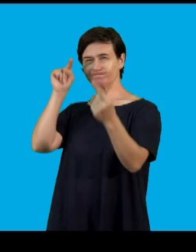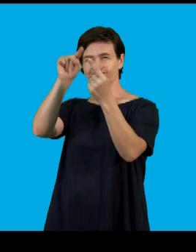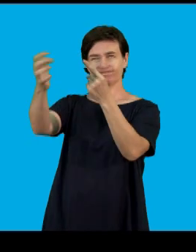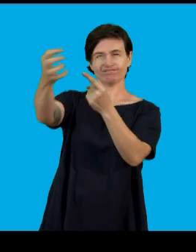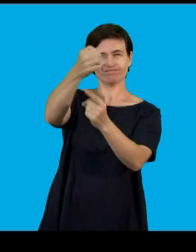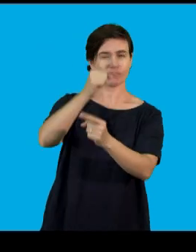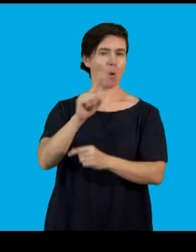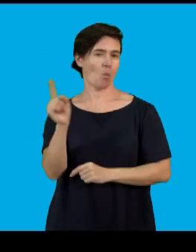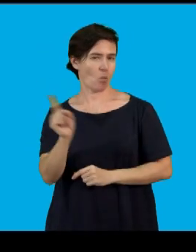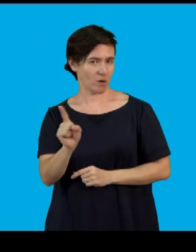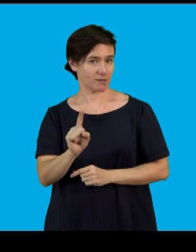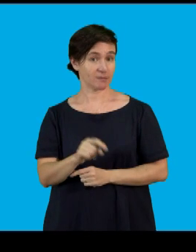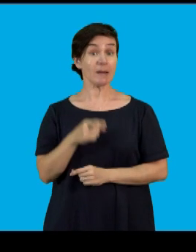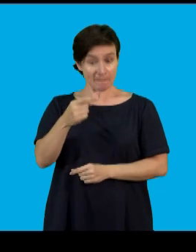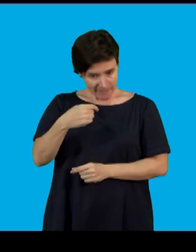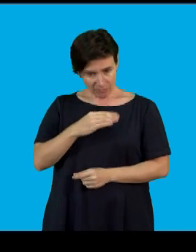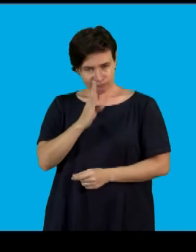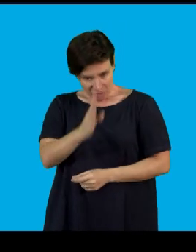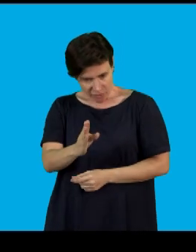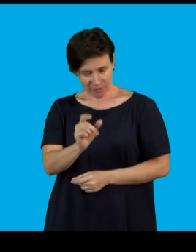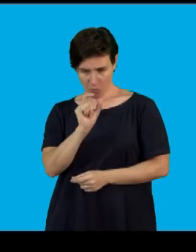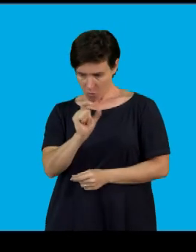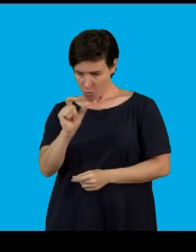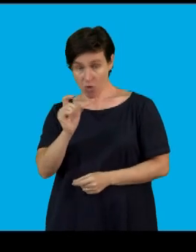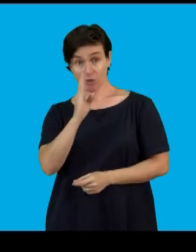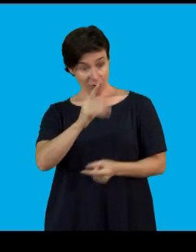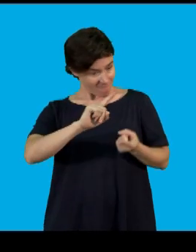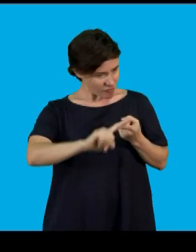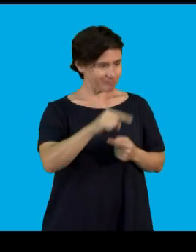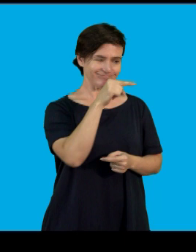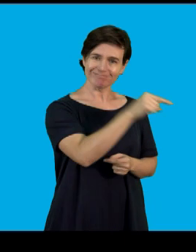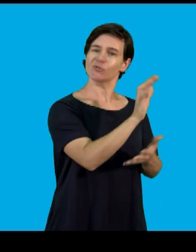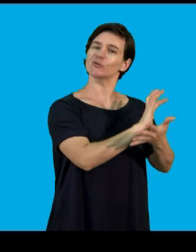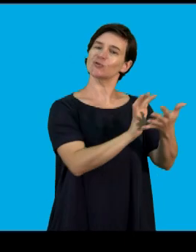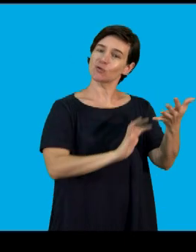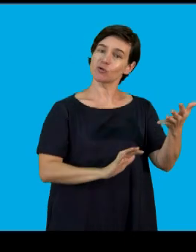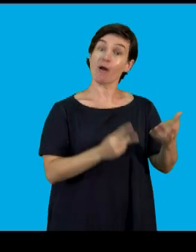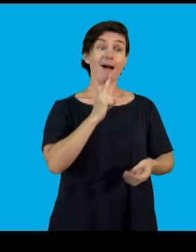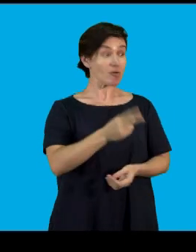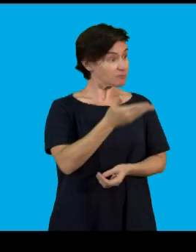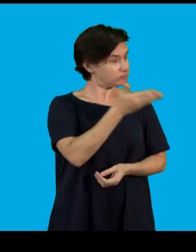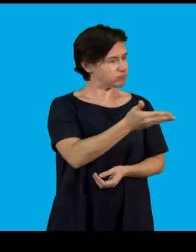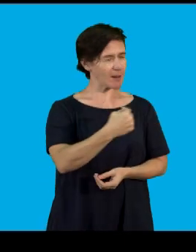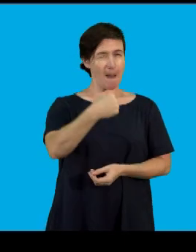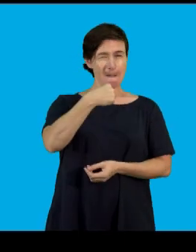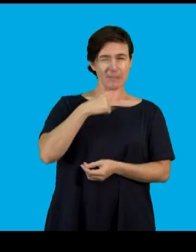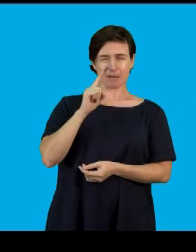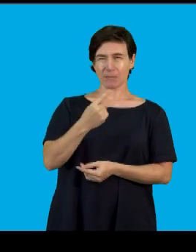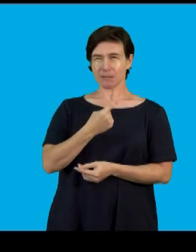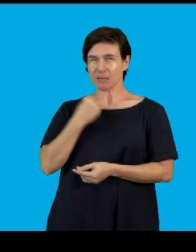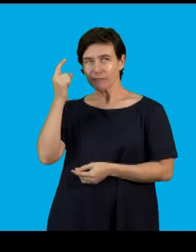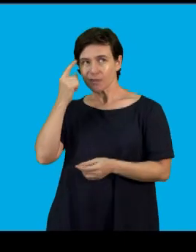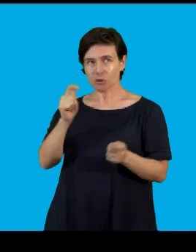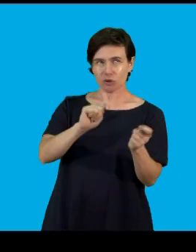want to show you that these were taken word for word as is from the scenario. These are the answers. Nothing was changed.